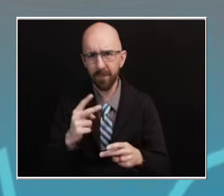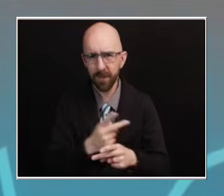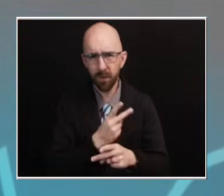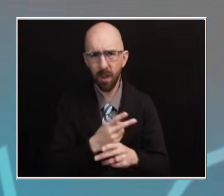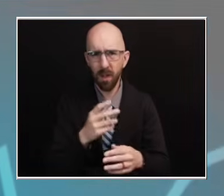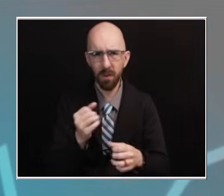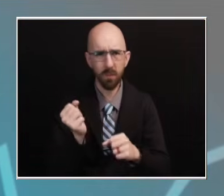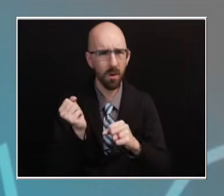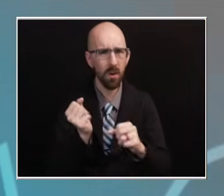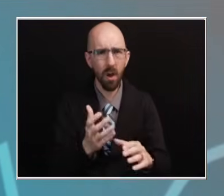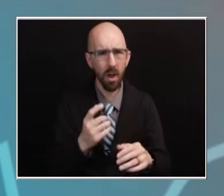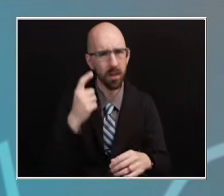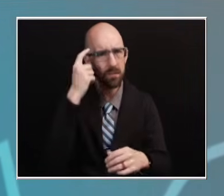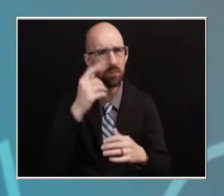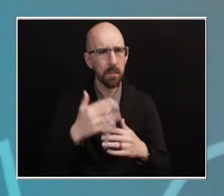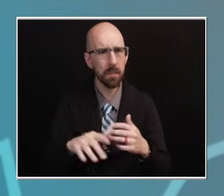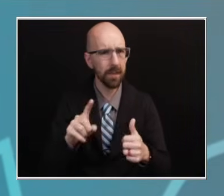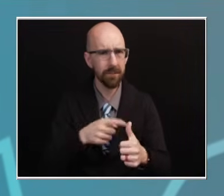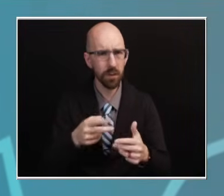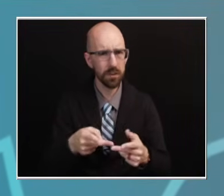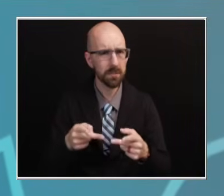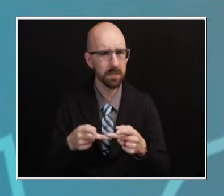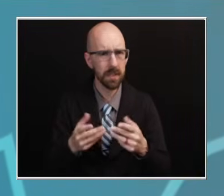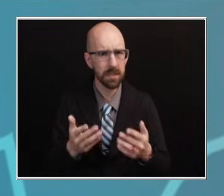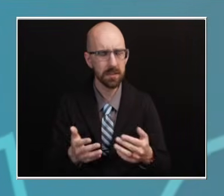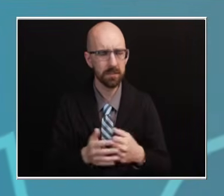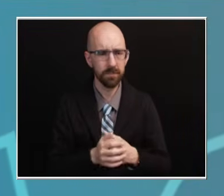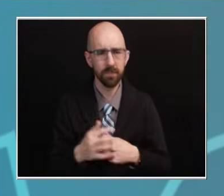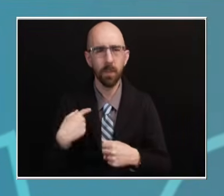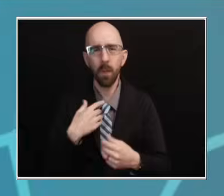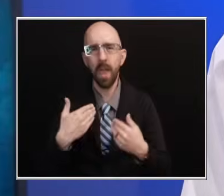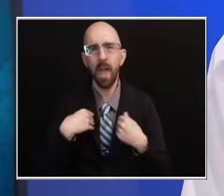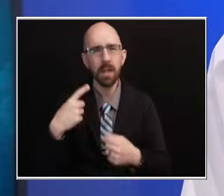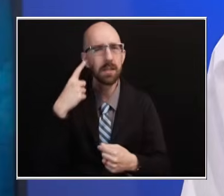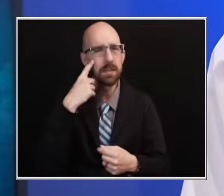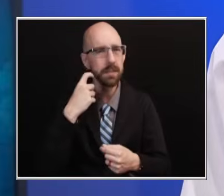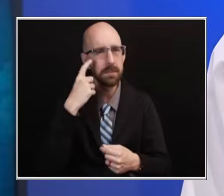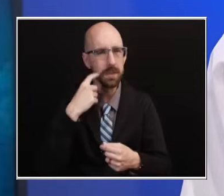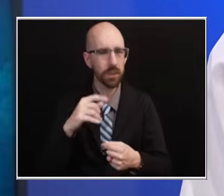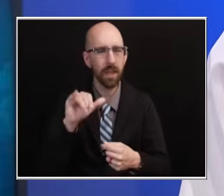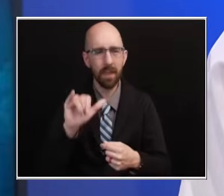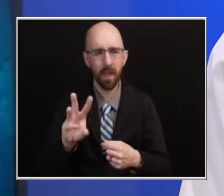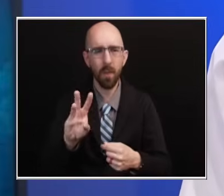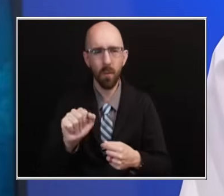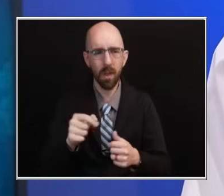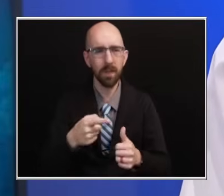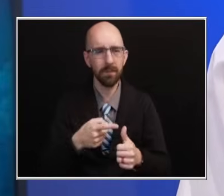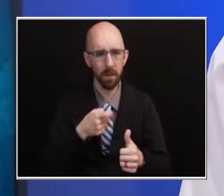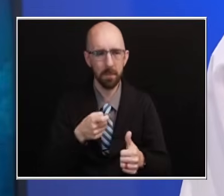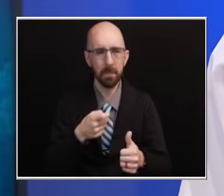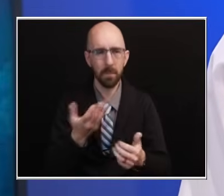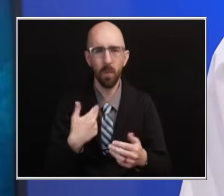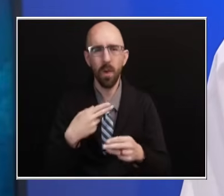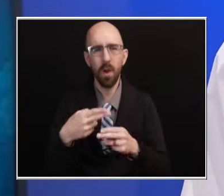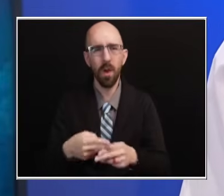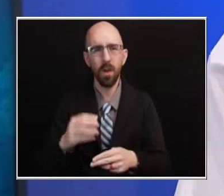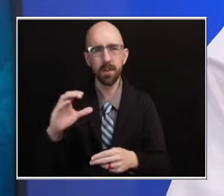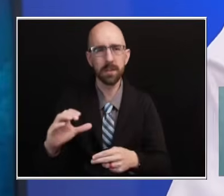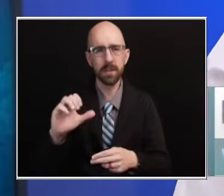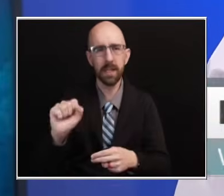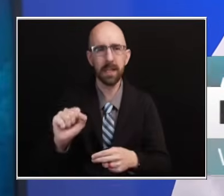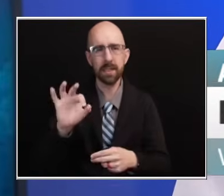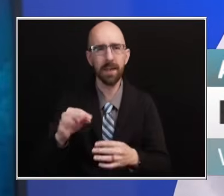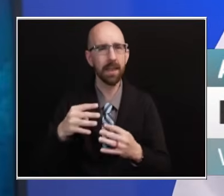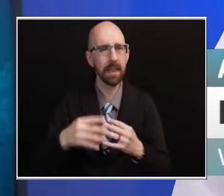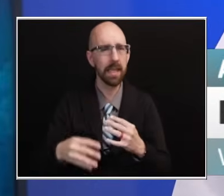this brain bleed? We had a suspicion that it was from what we call a CSF leak. So CSF